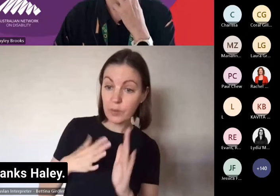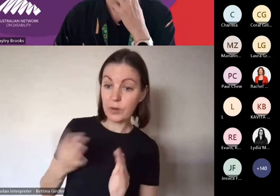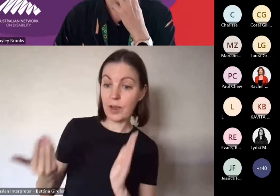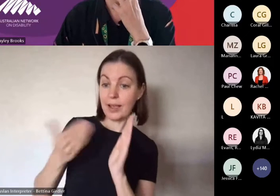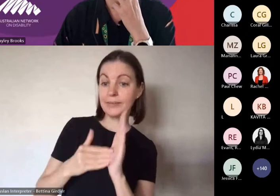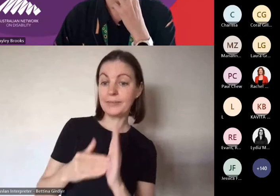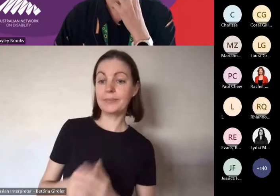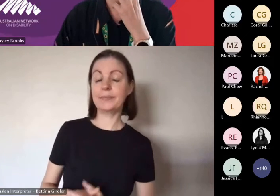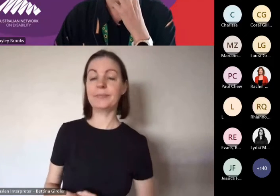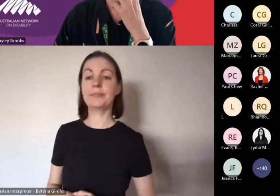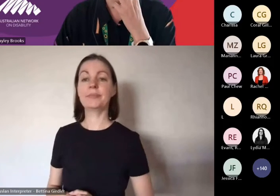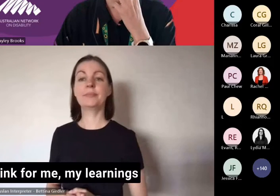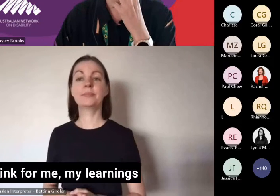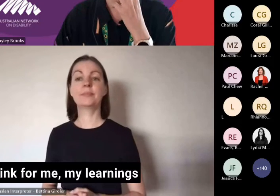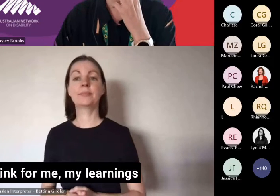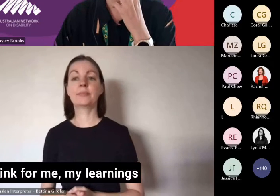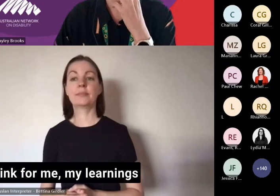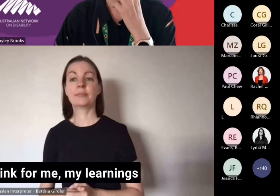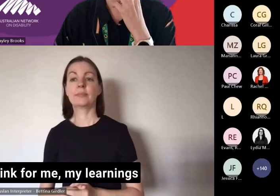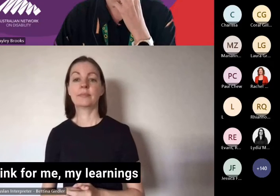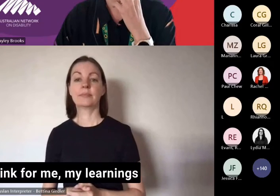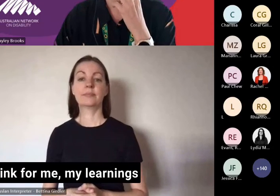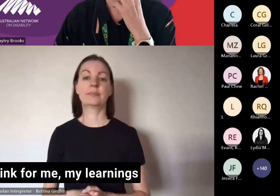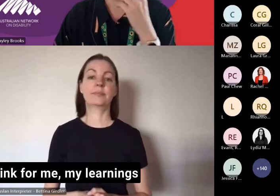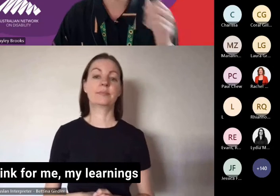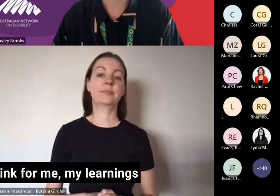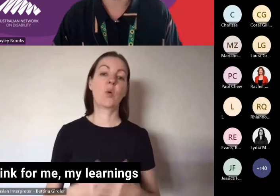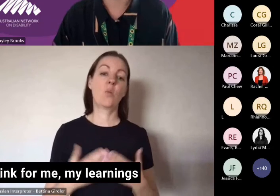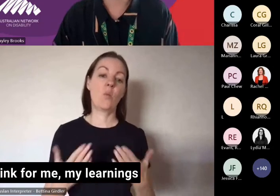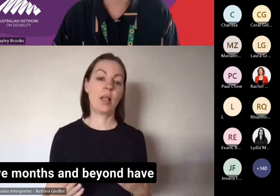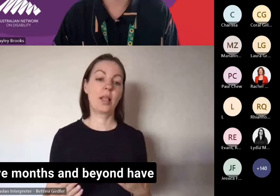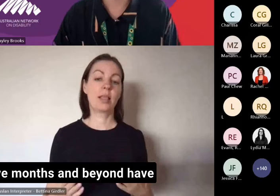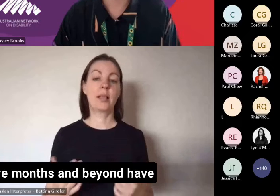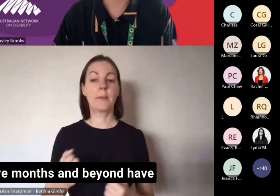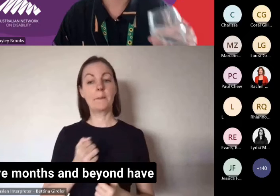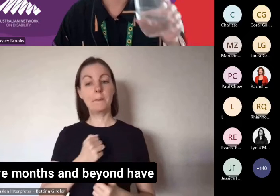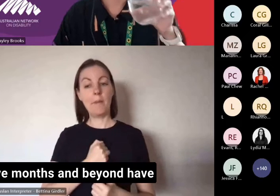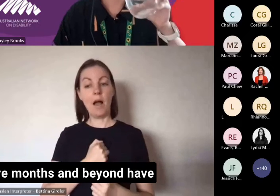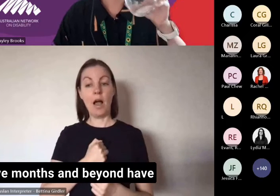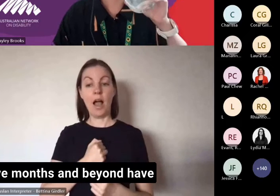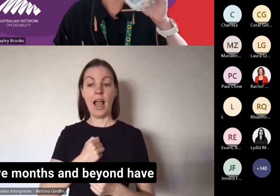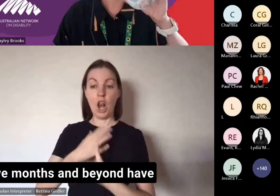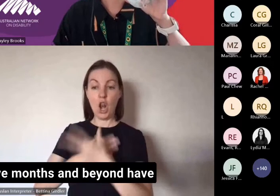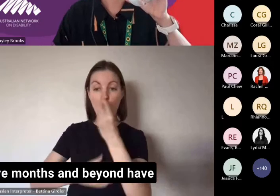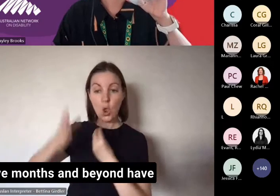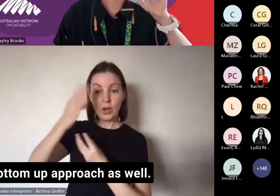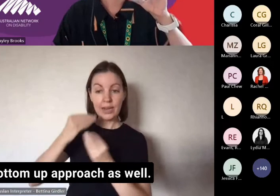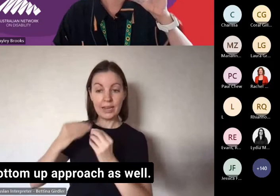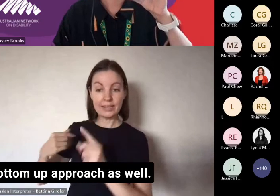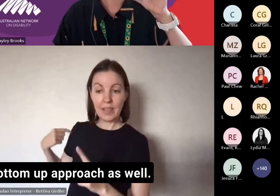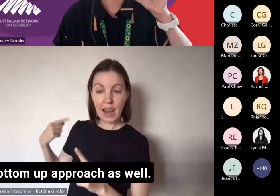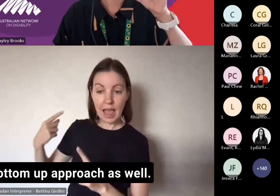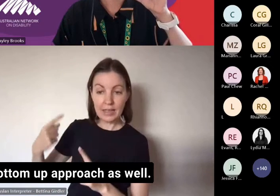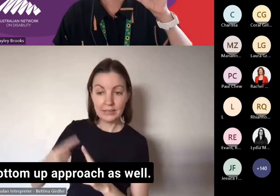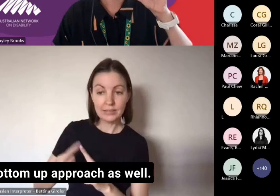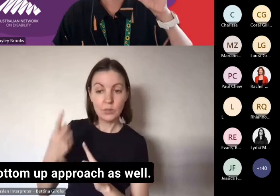Hayley. I look, again, I think for me, my learnings over the last 12 months and beyond have